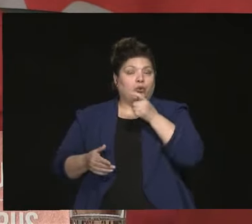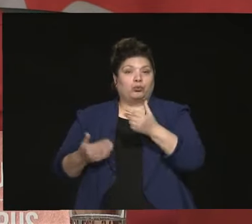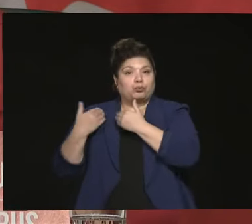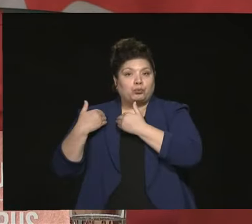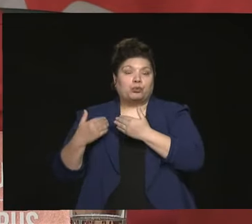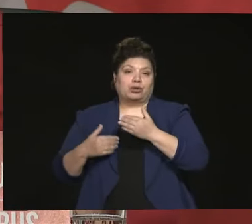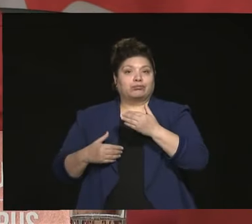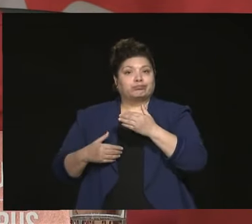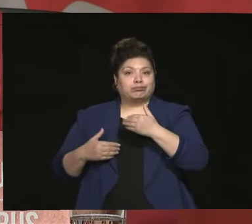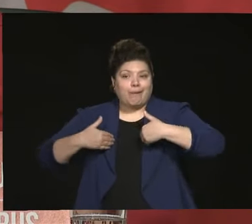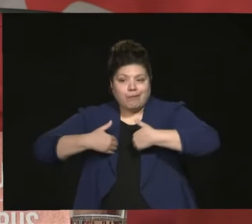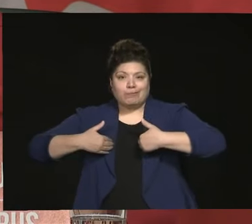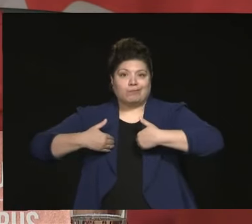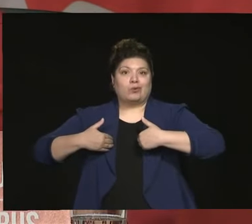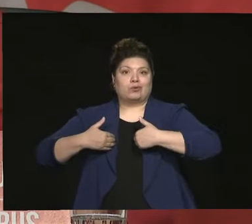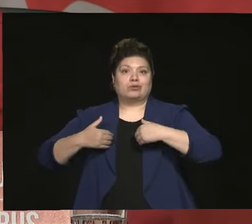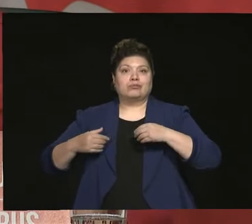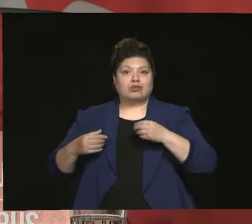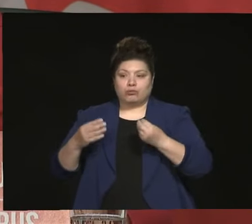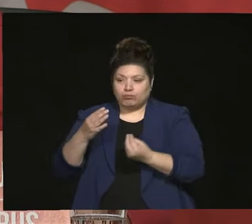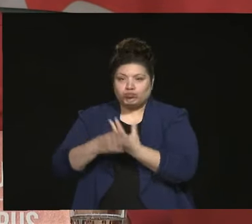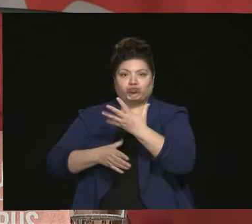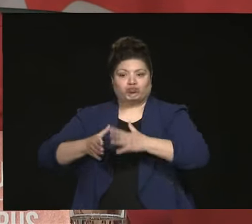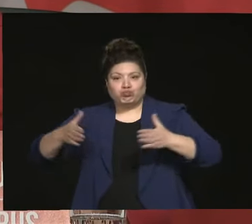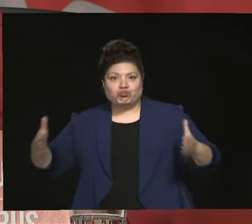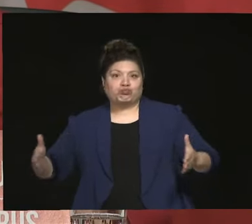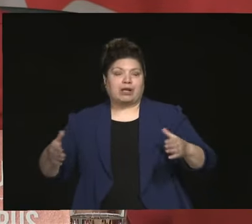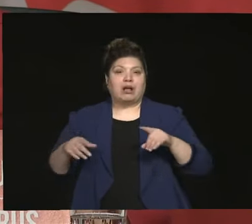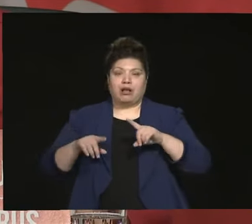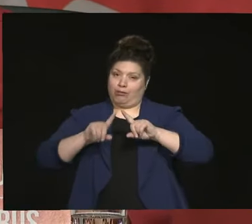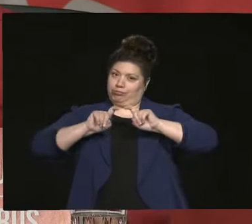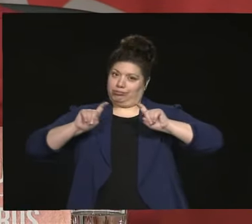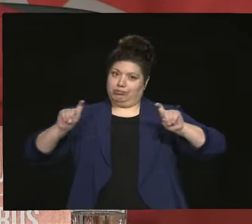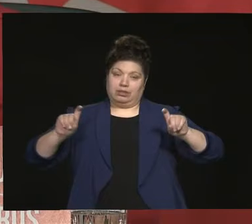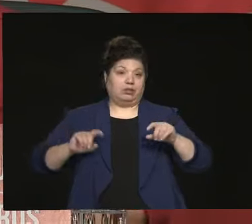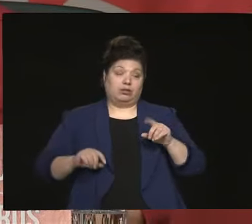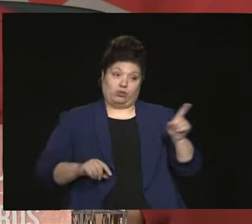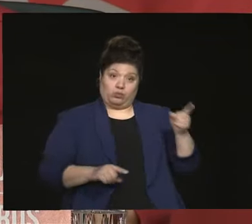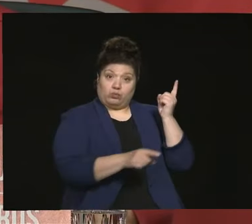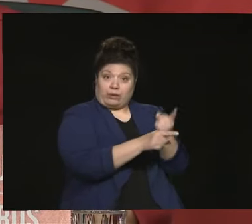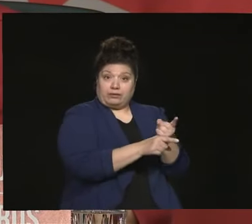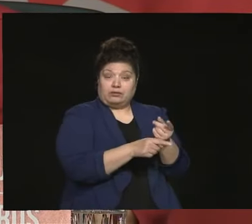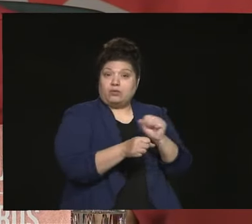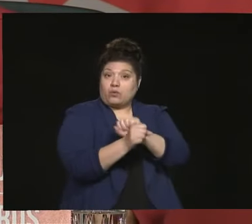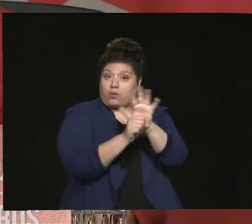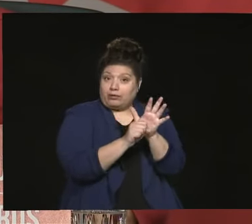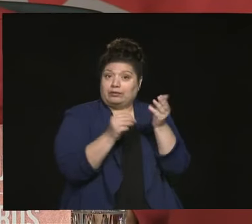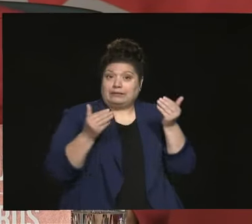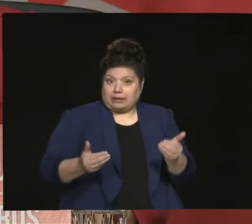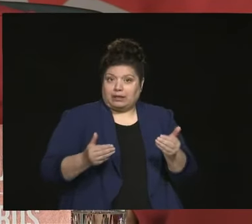But you're right that the coronavirus poses particular challenges to food processing facilities because